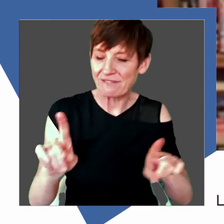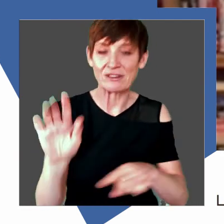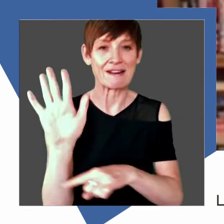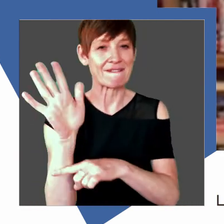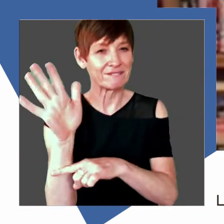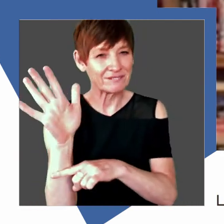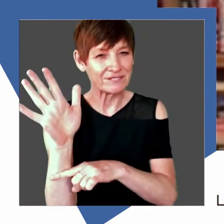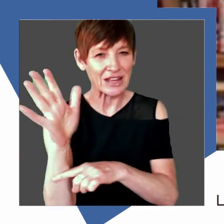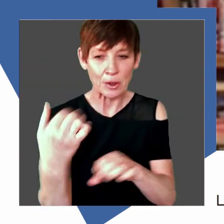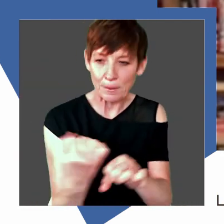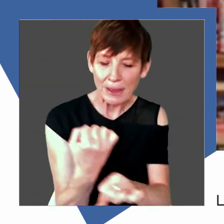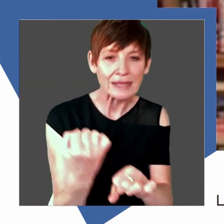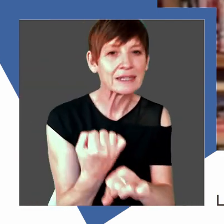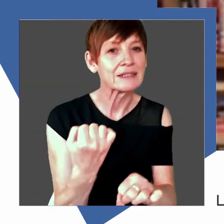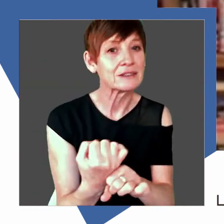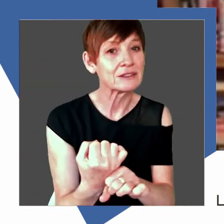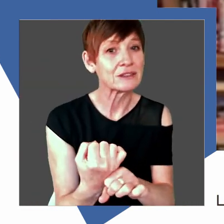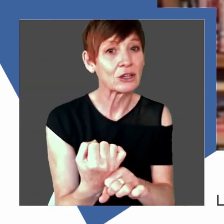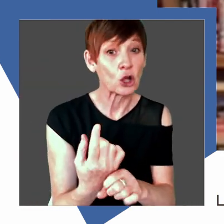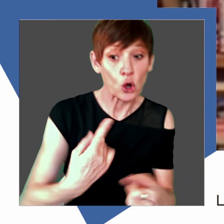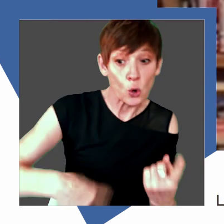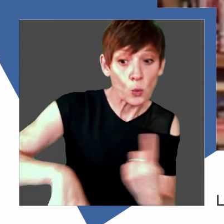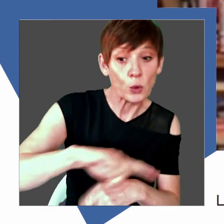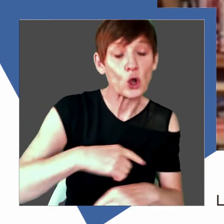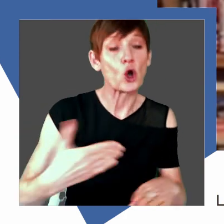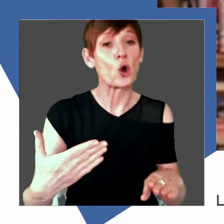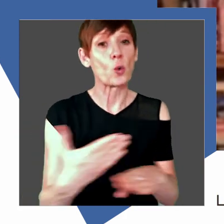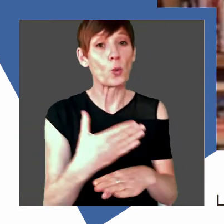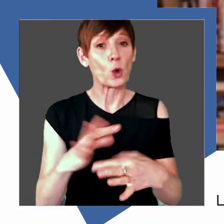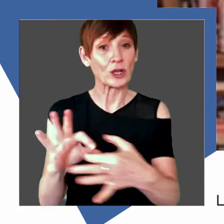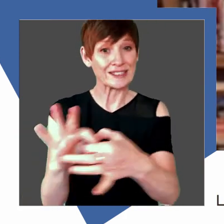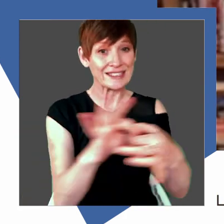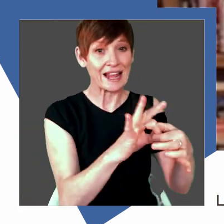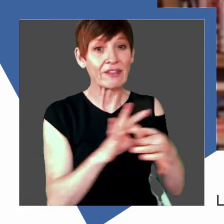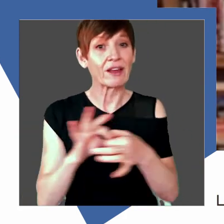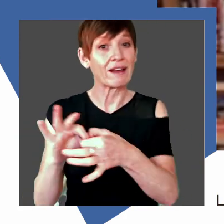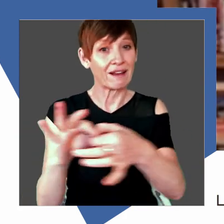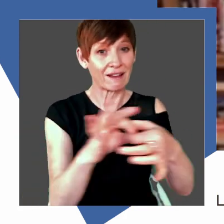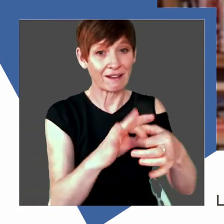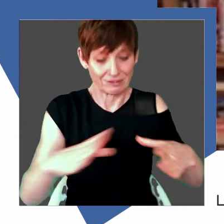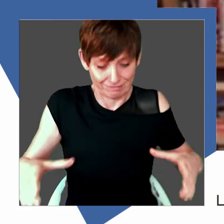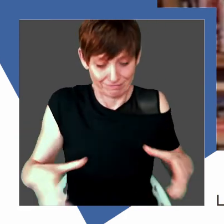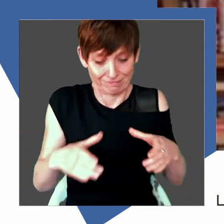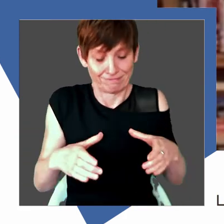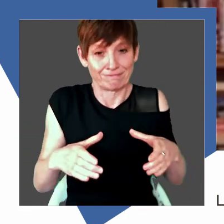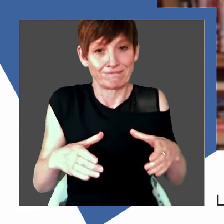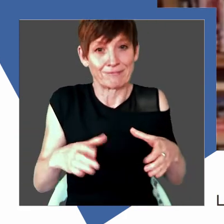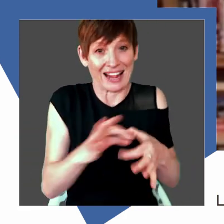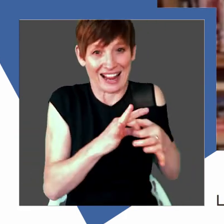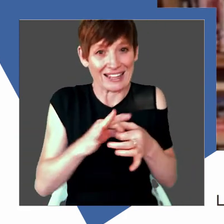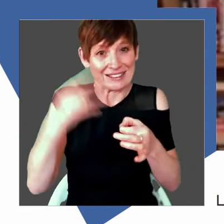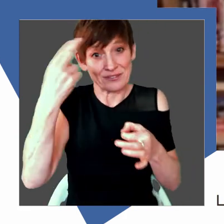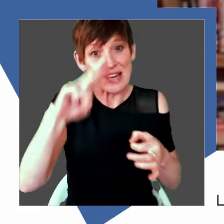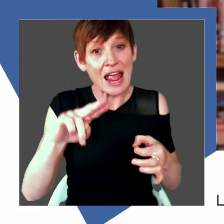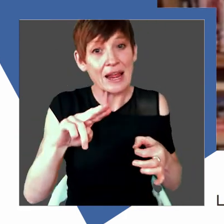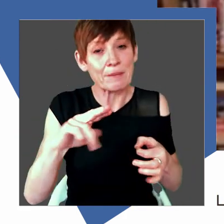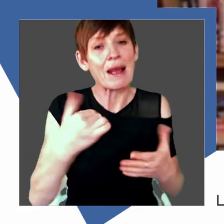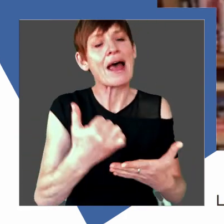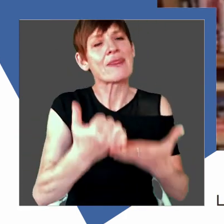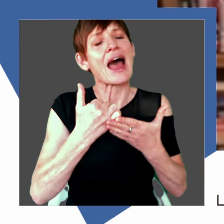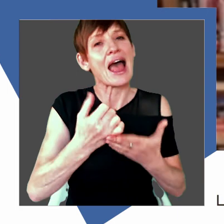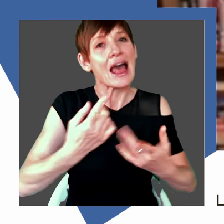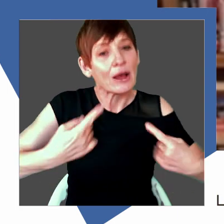who were all working together under an umbrella of a collective name, which helped